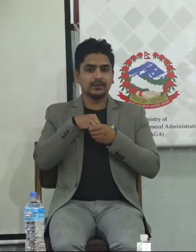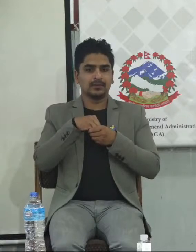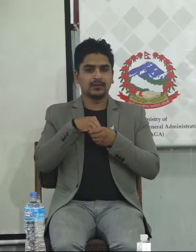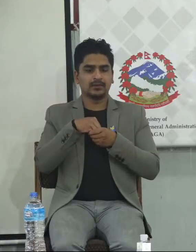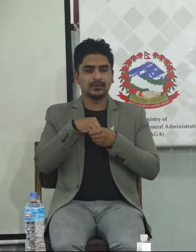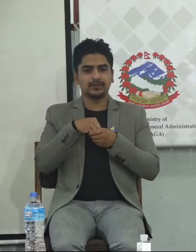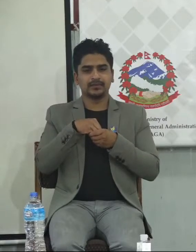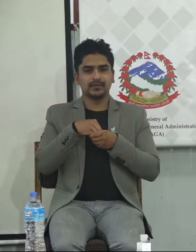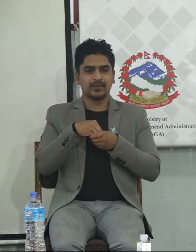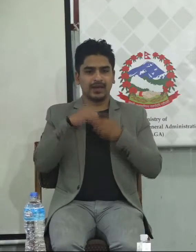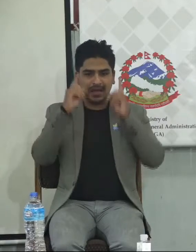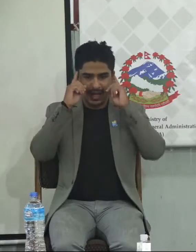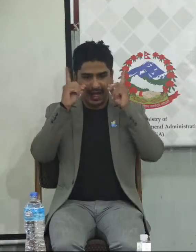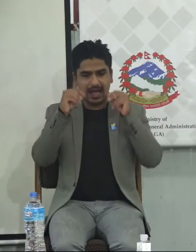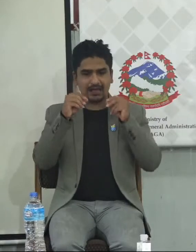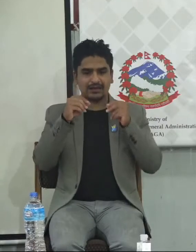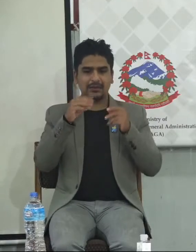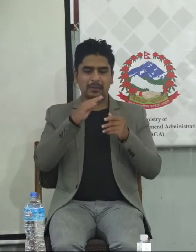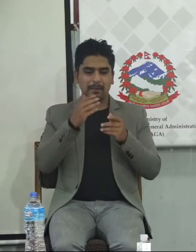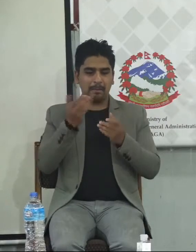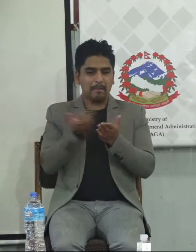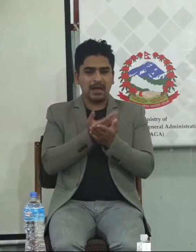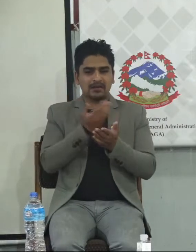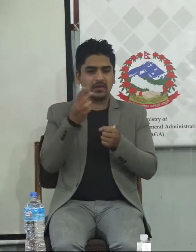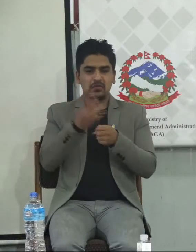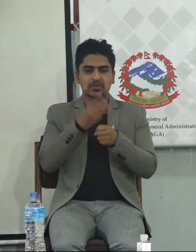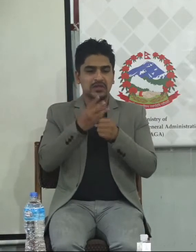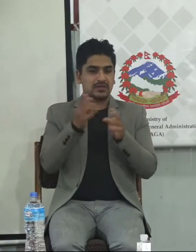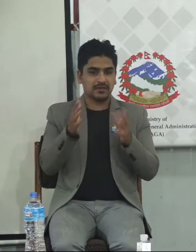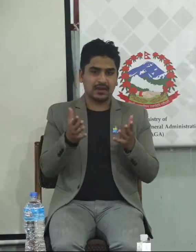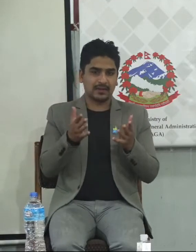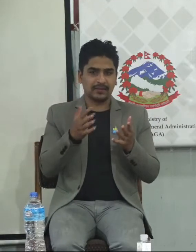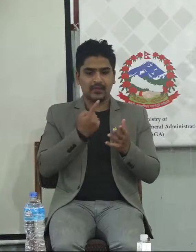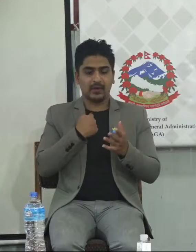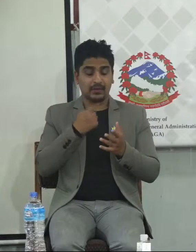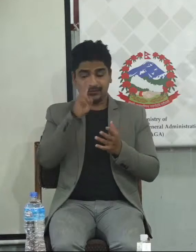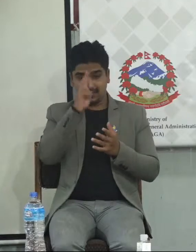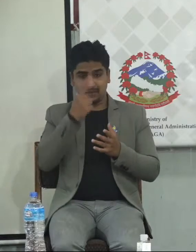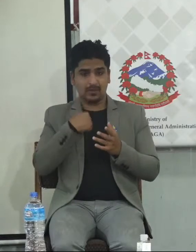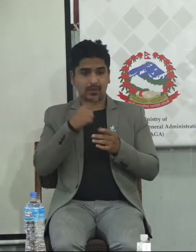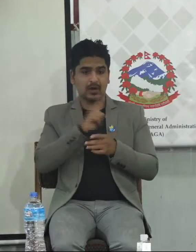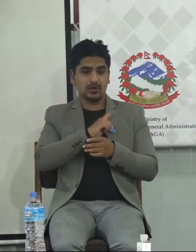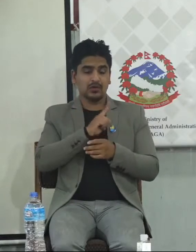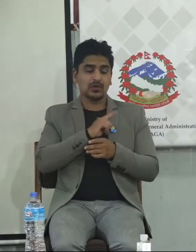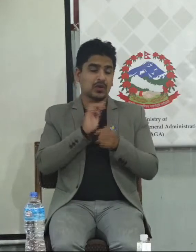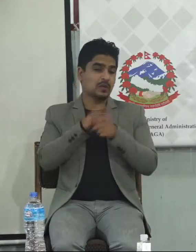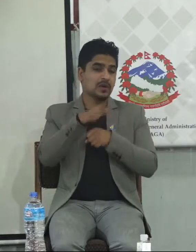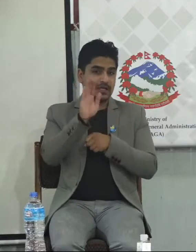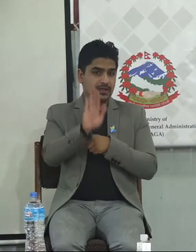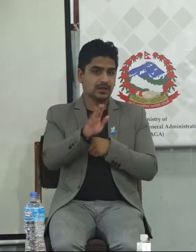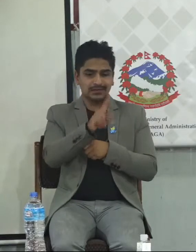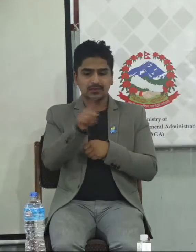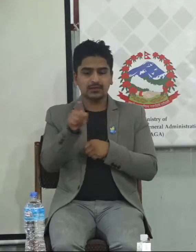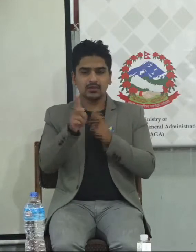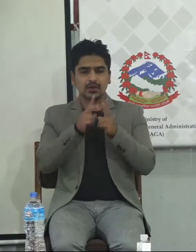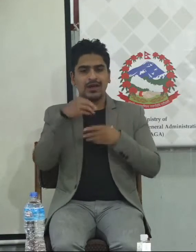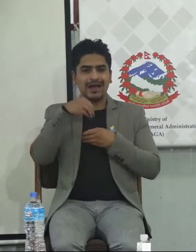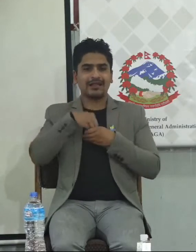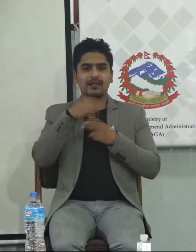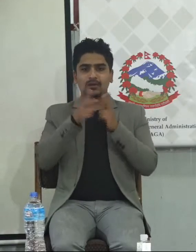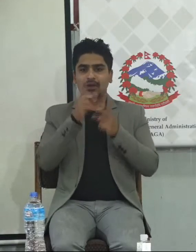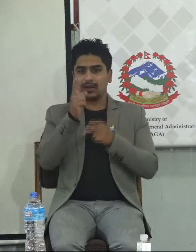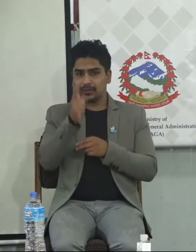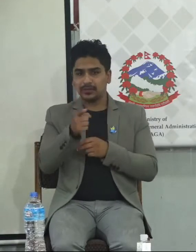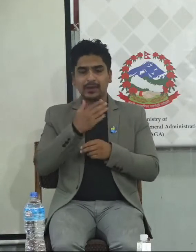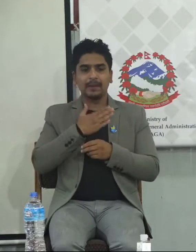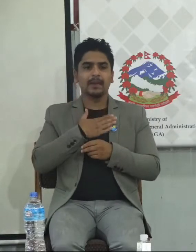For example, if I have some fear or some threaten, or if I lose my